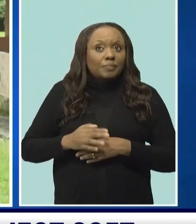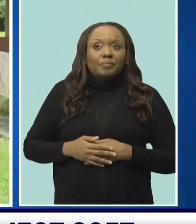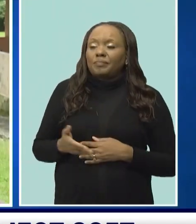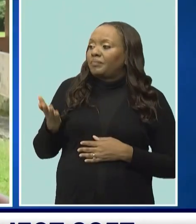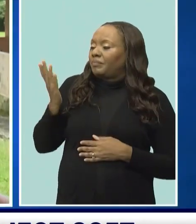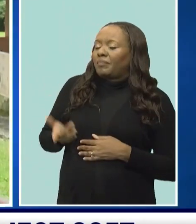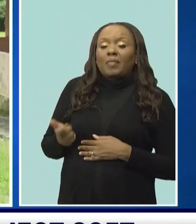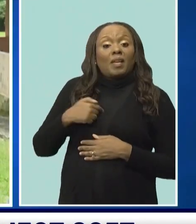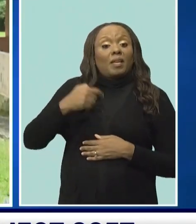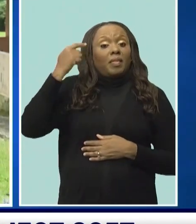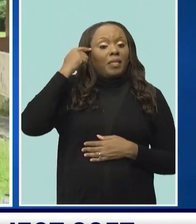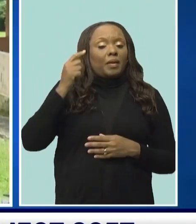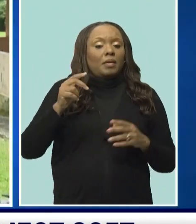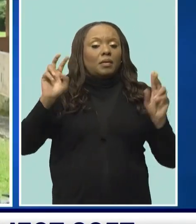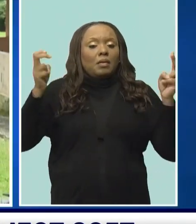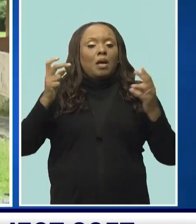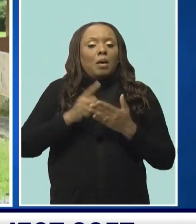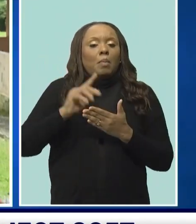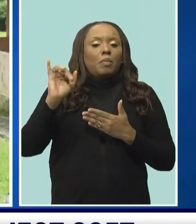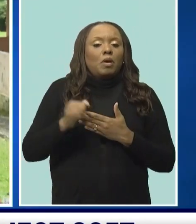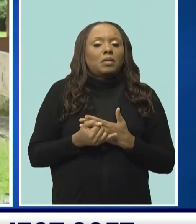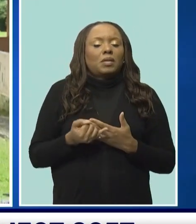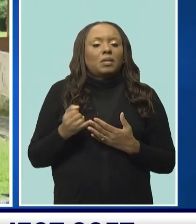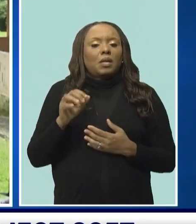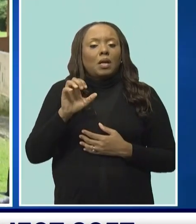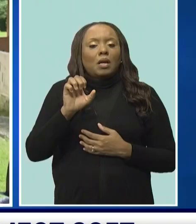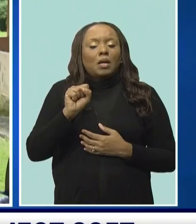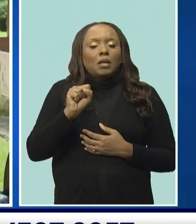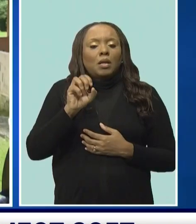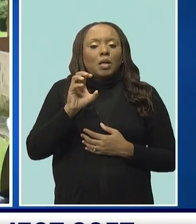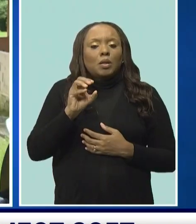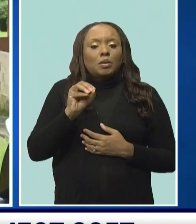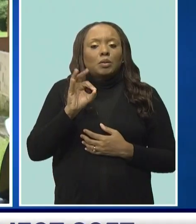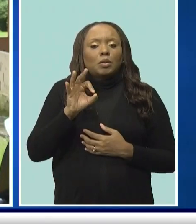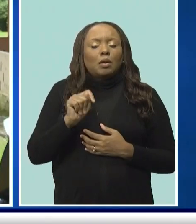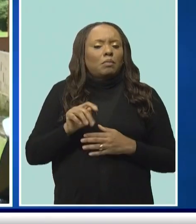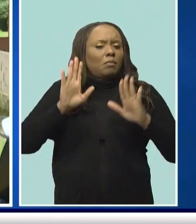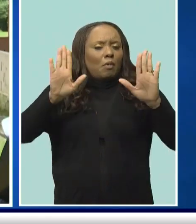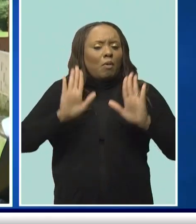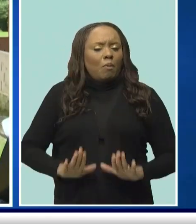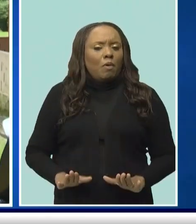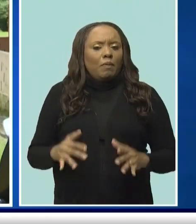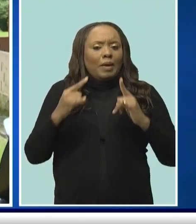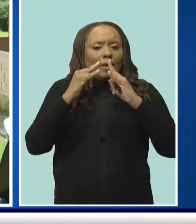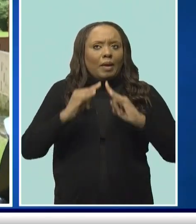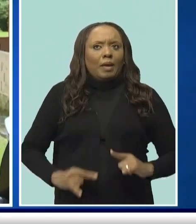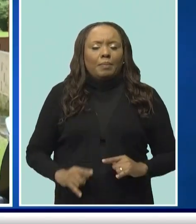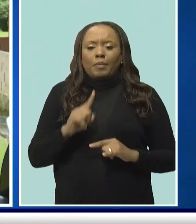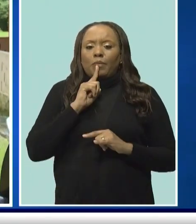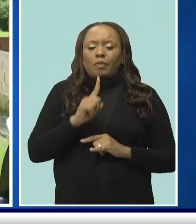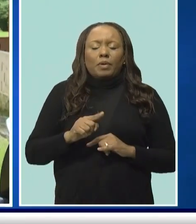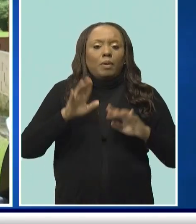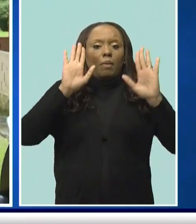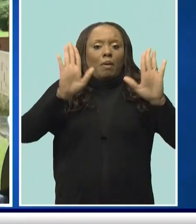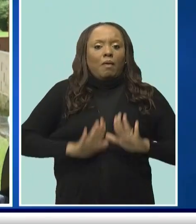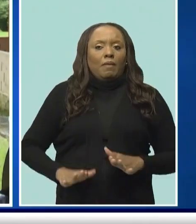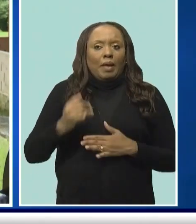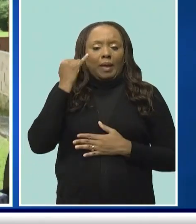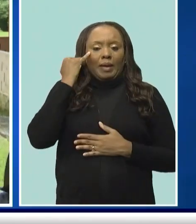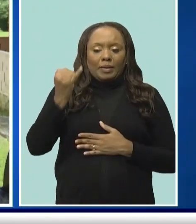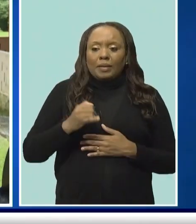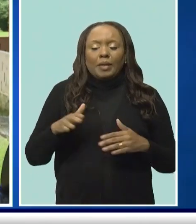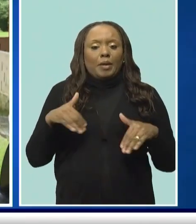Soft is an amazing idea. It's a wonderful camp. It catches young people right at the point in time when they're